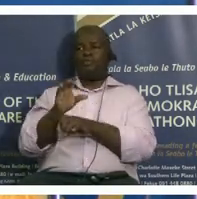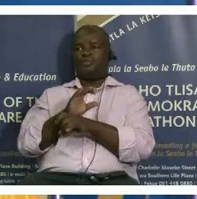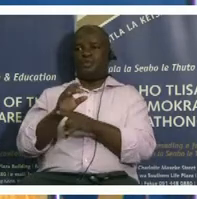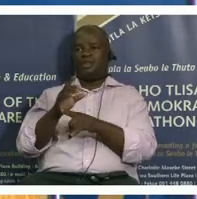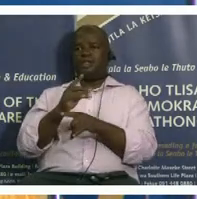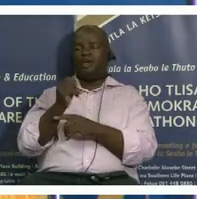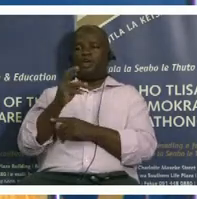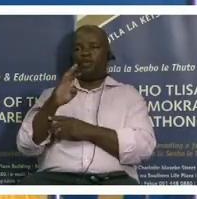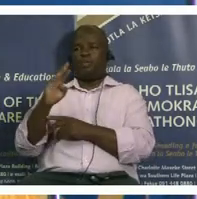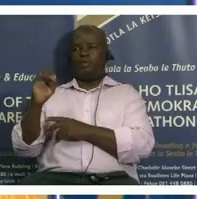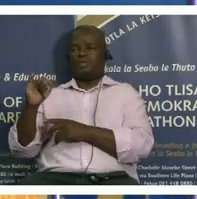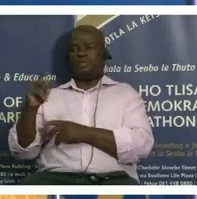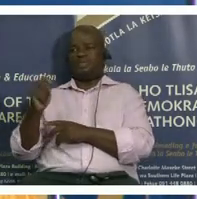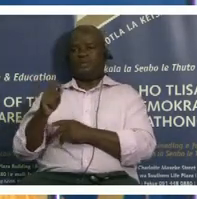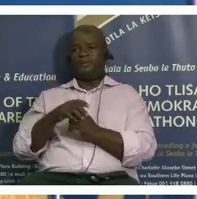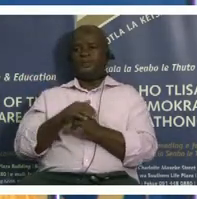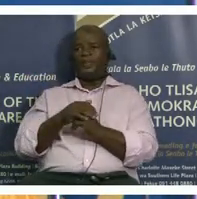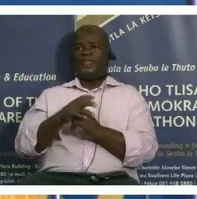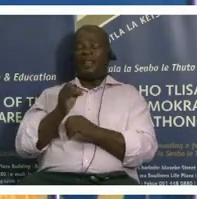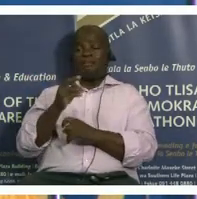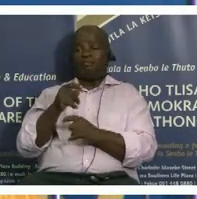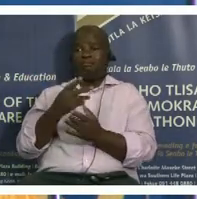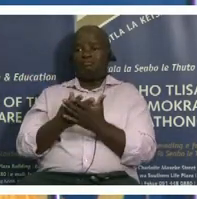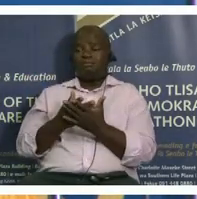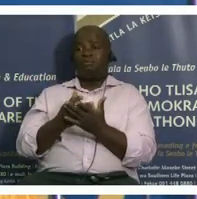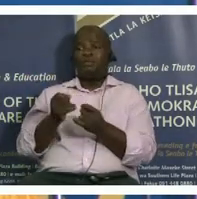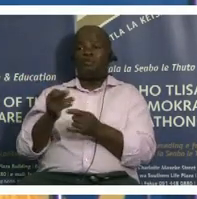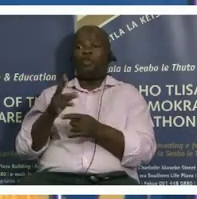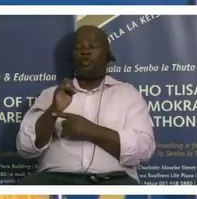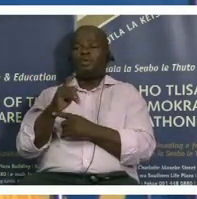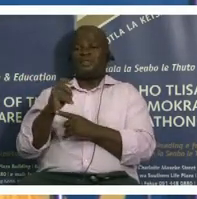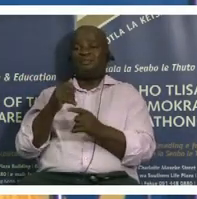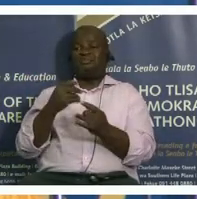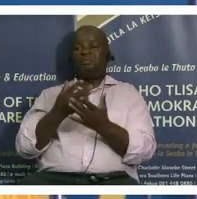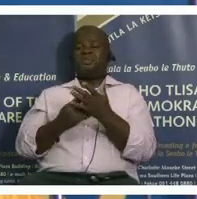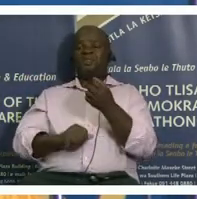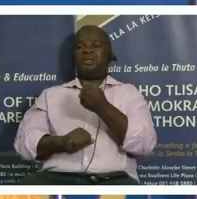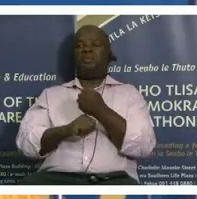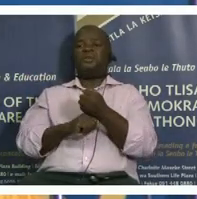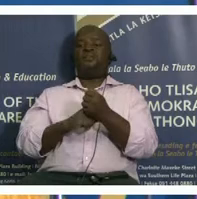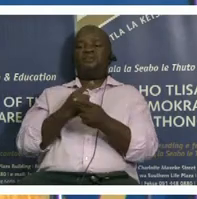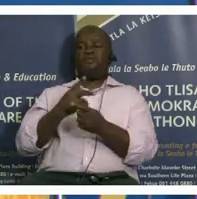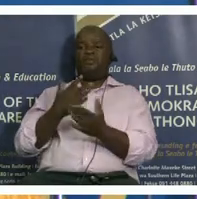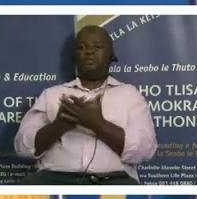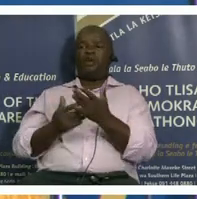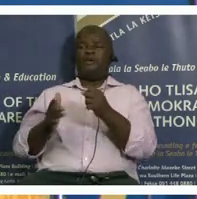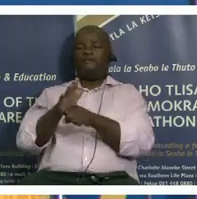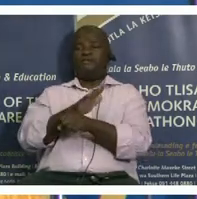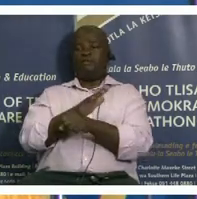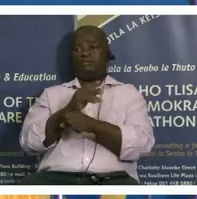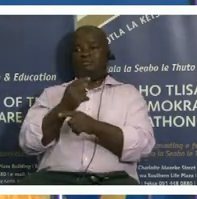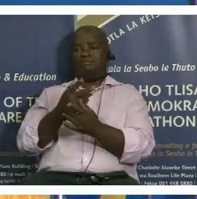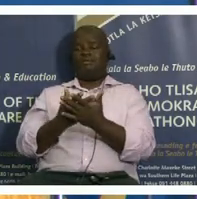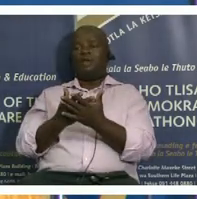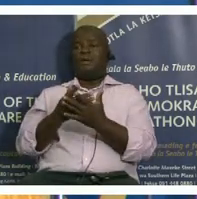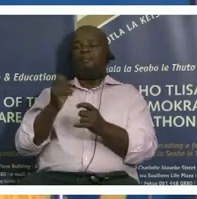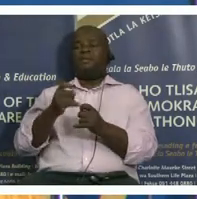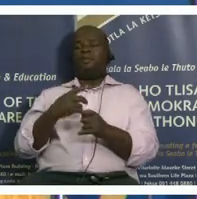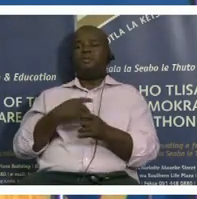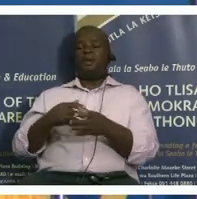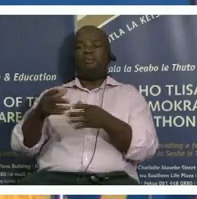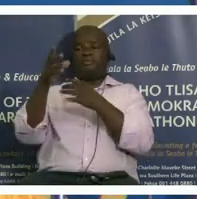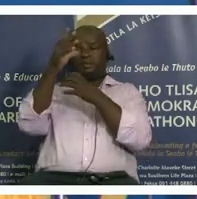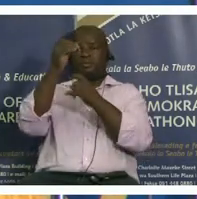secondary schools that offer coding and robotics will be supported to become fully equipped coding and